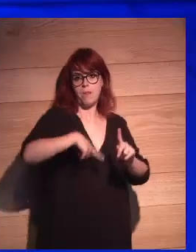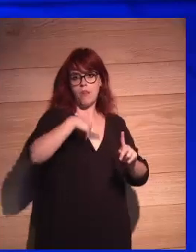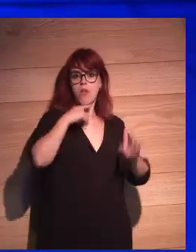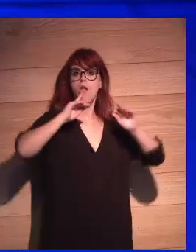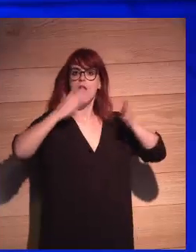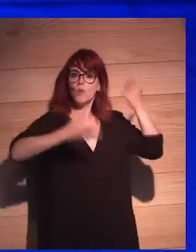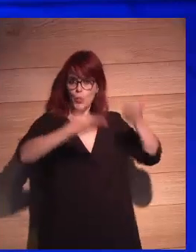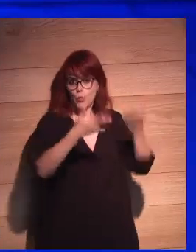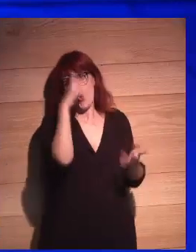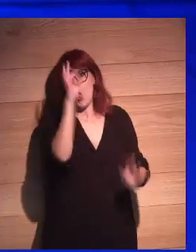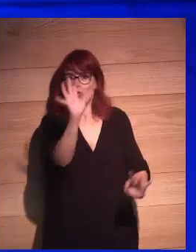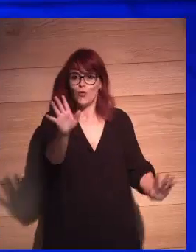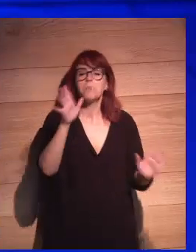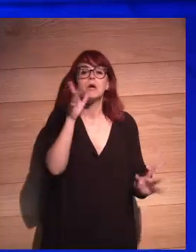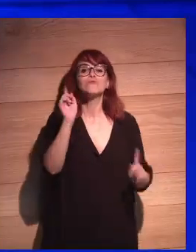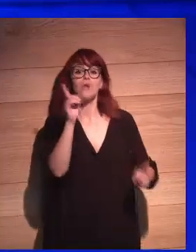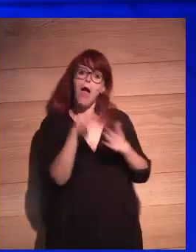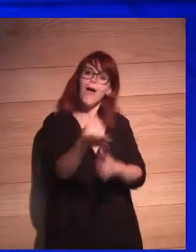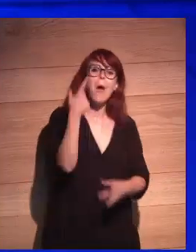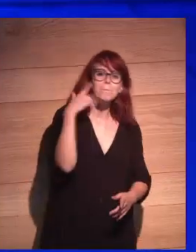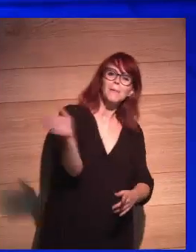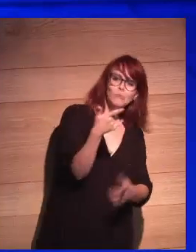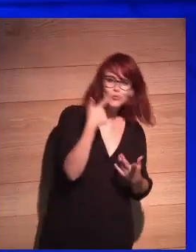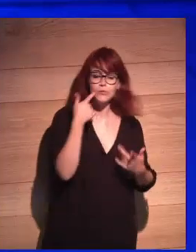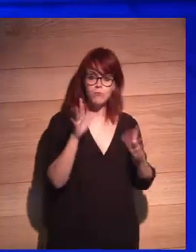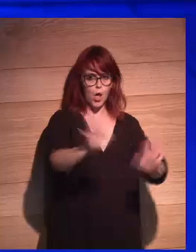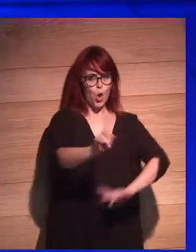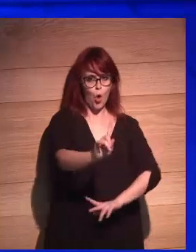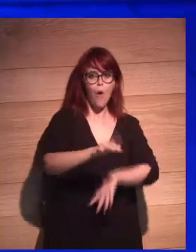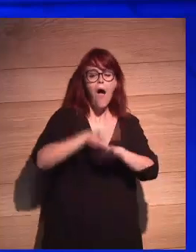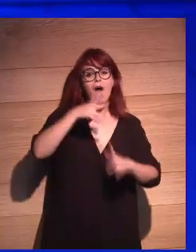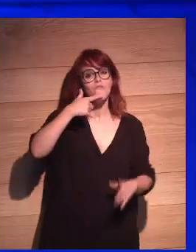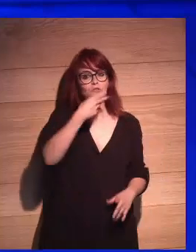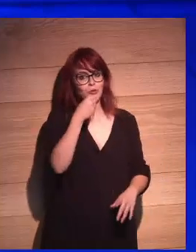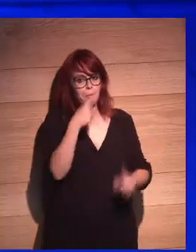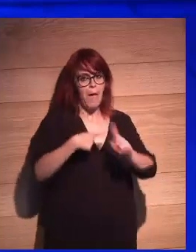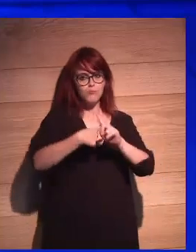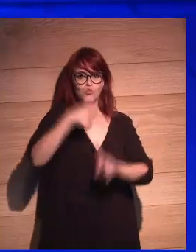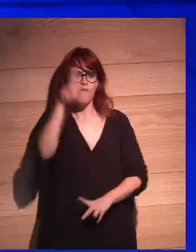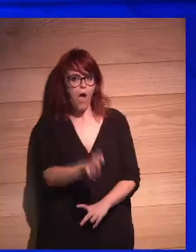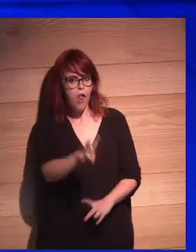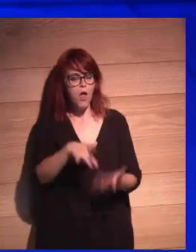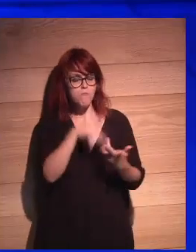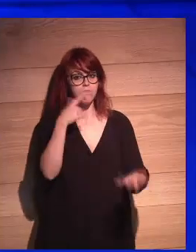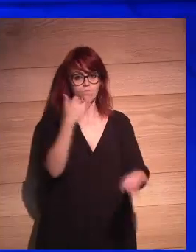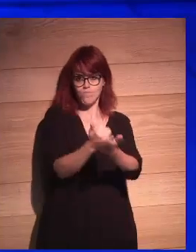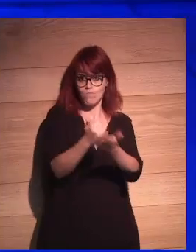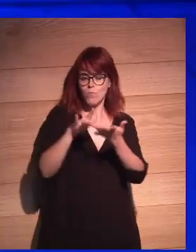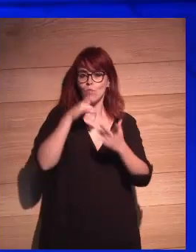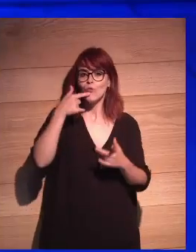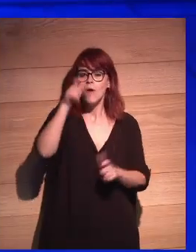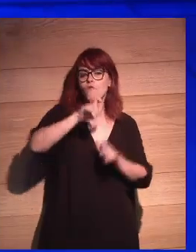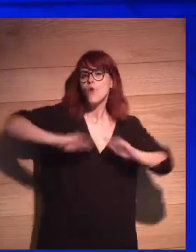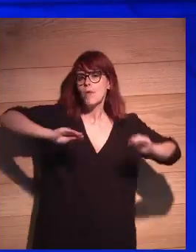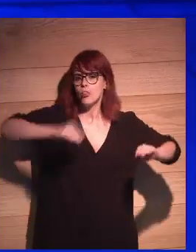virtual reality to train them and test their knowledge as well. So this is not just a thing that is nice or looks nice, but it's also something that they're